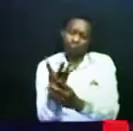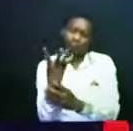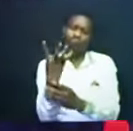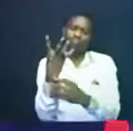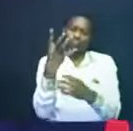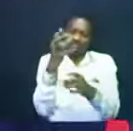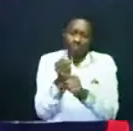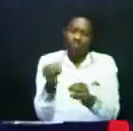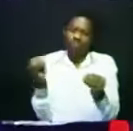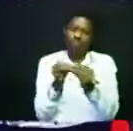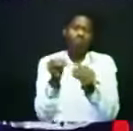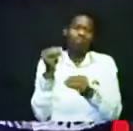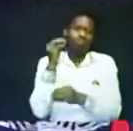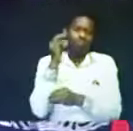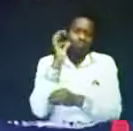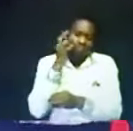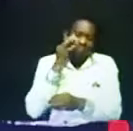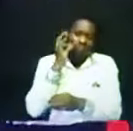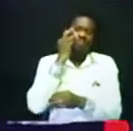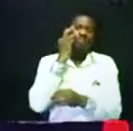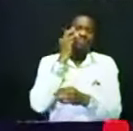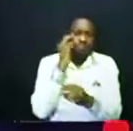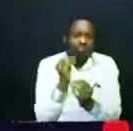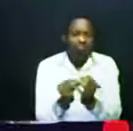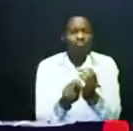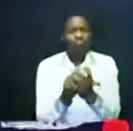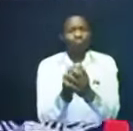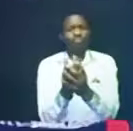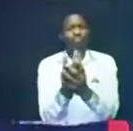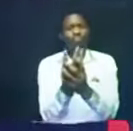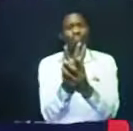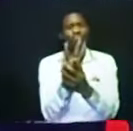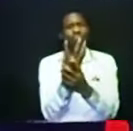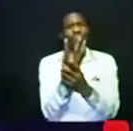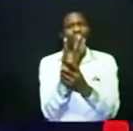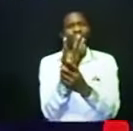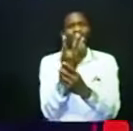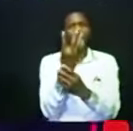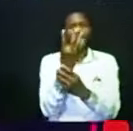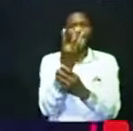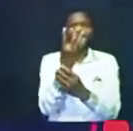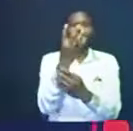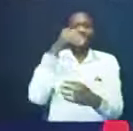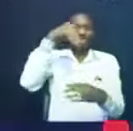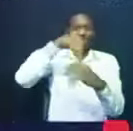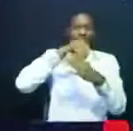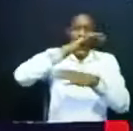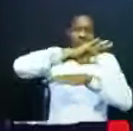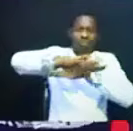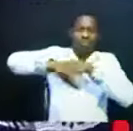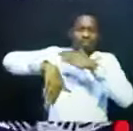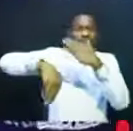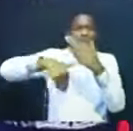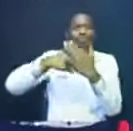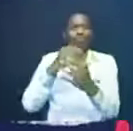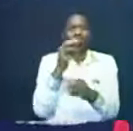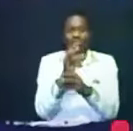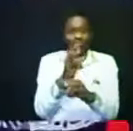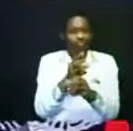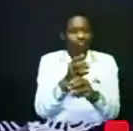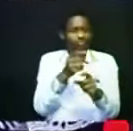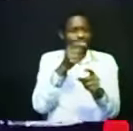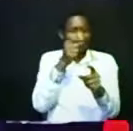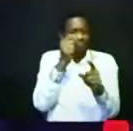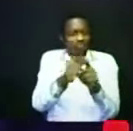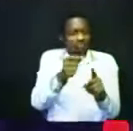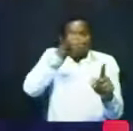Bearing fruit. Ekoso aso aba, it is growing na enyini throughout the world, unaccompanied.